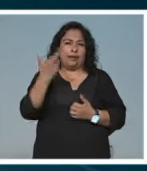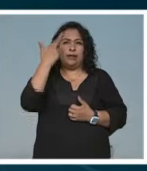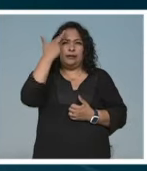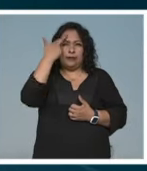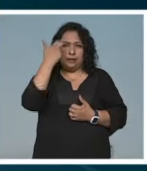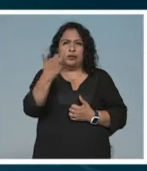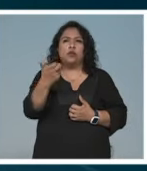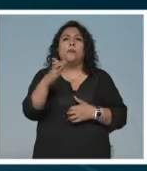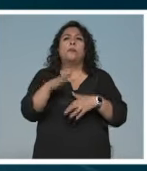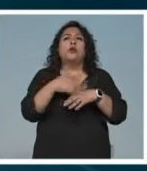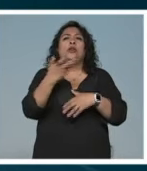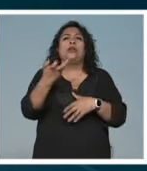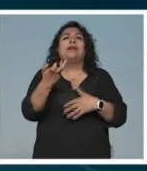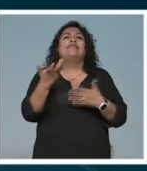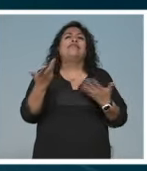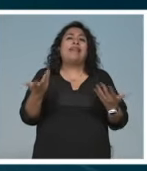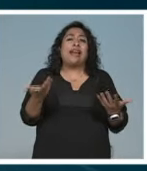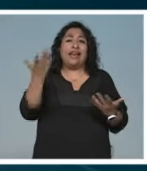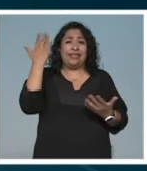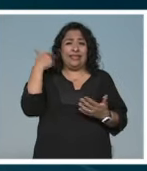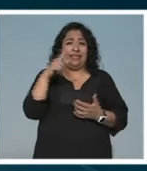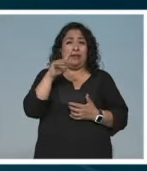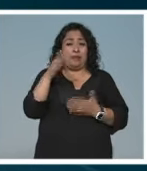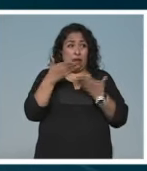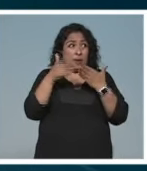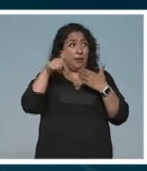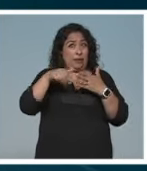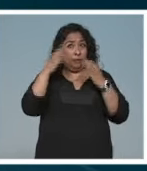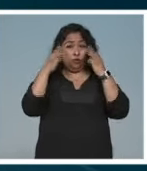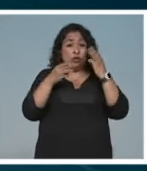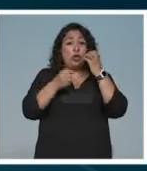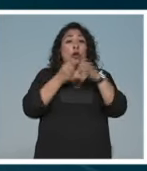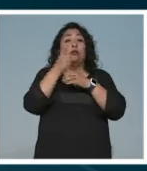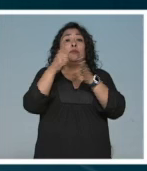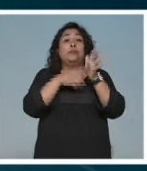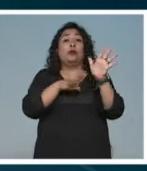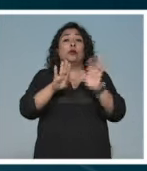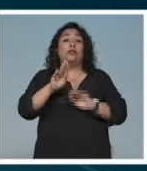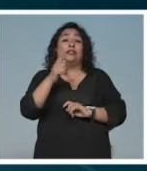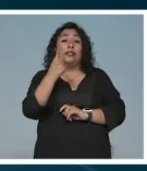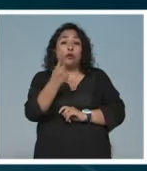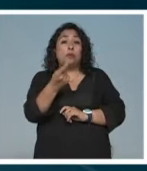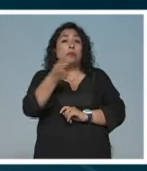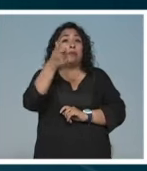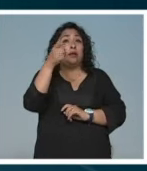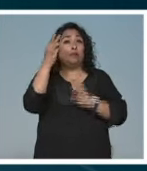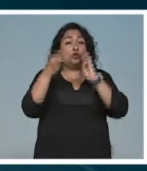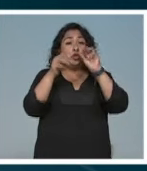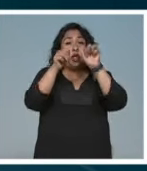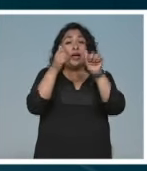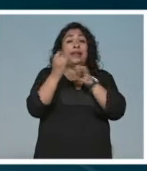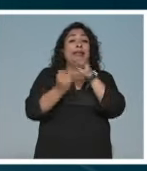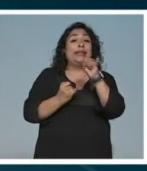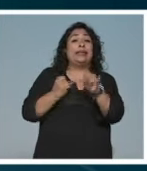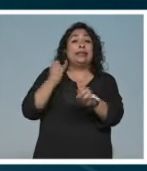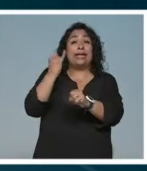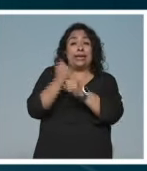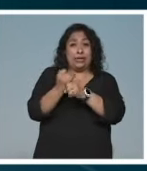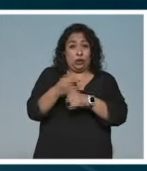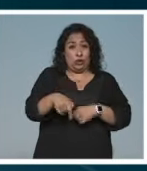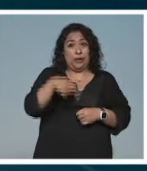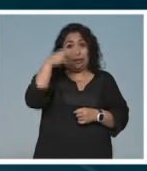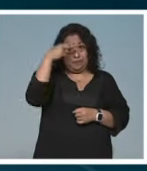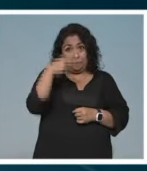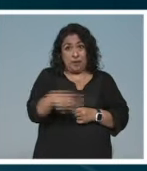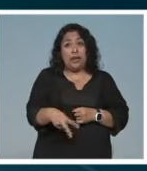is because when Tamayo opened the museum in 1981, it was the first international art museum in Mexico. So